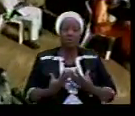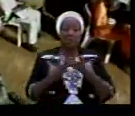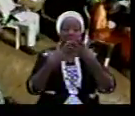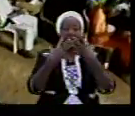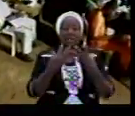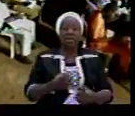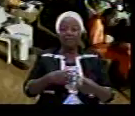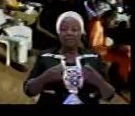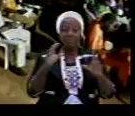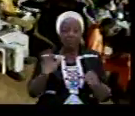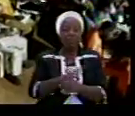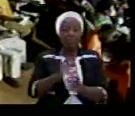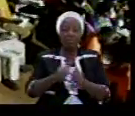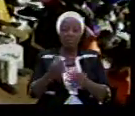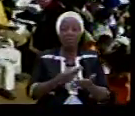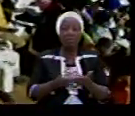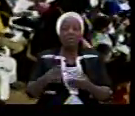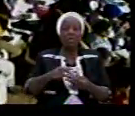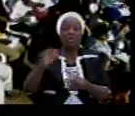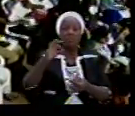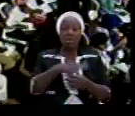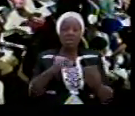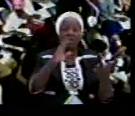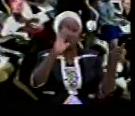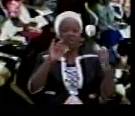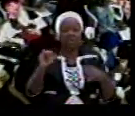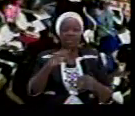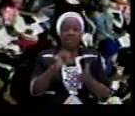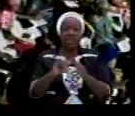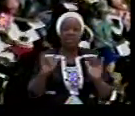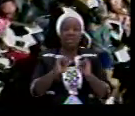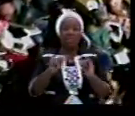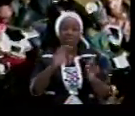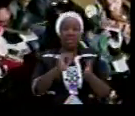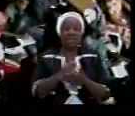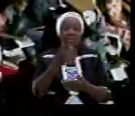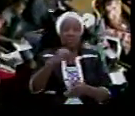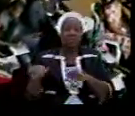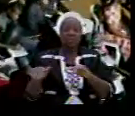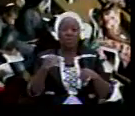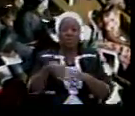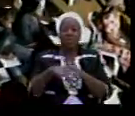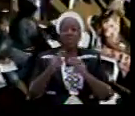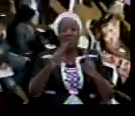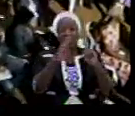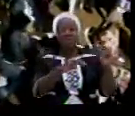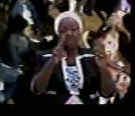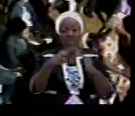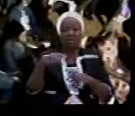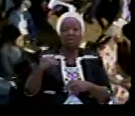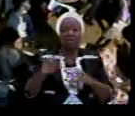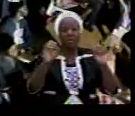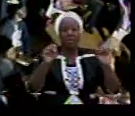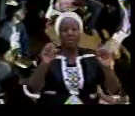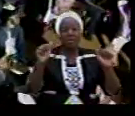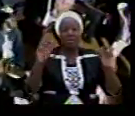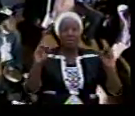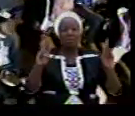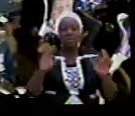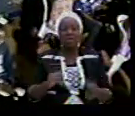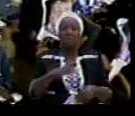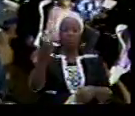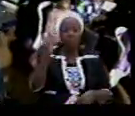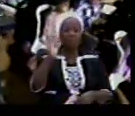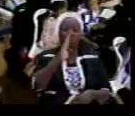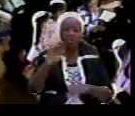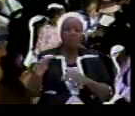Spirit, expecting that the same thing that was done in the city of Samaria will be done in